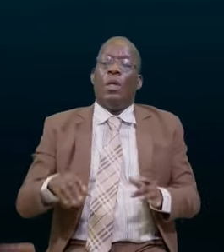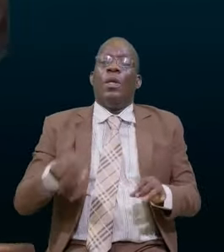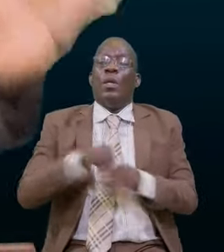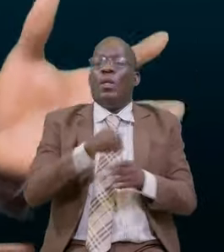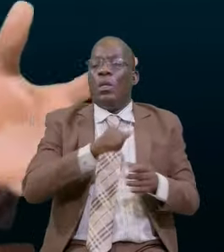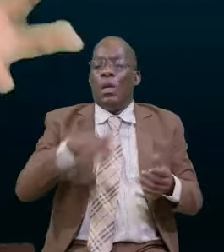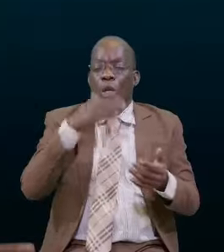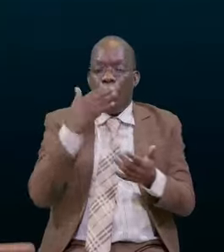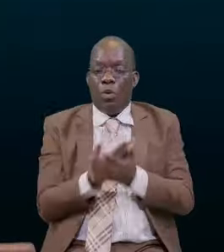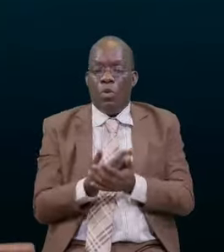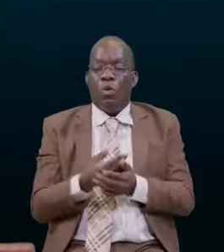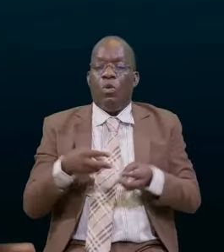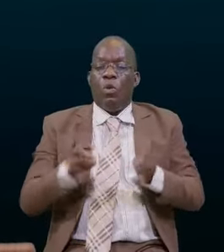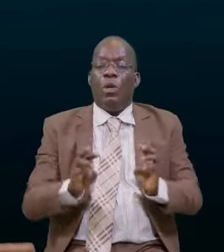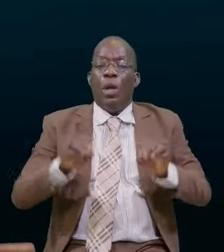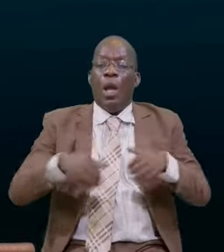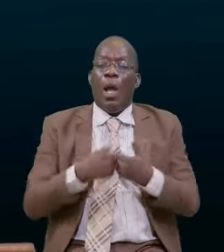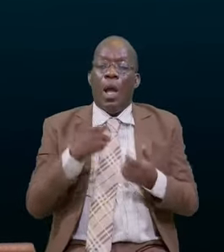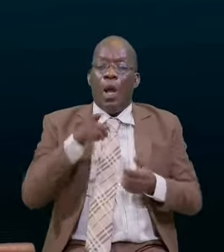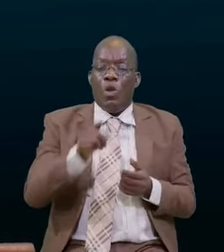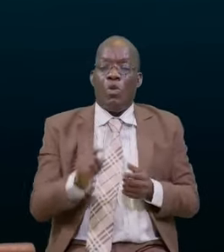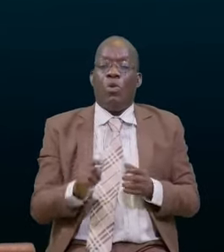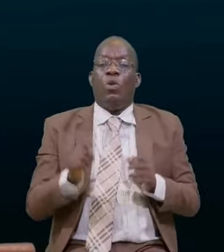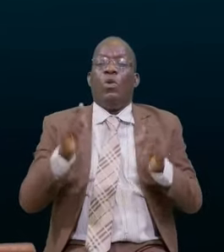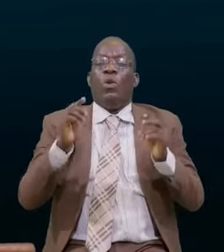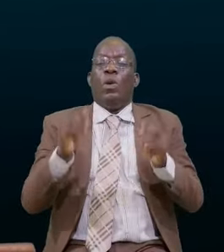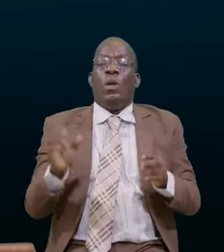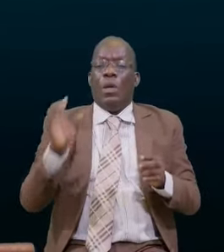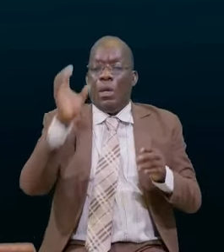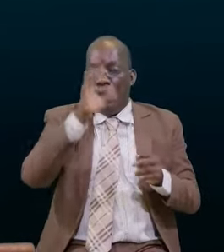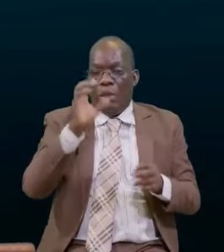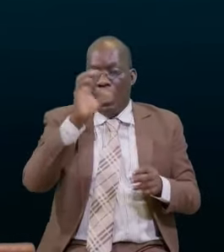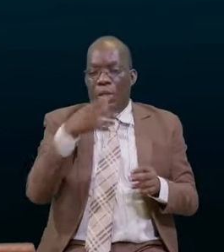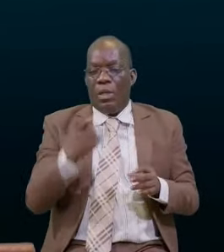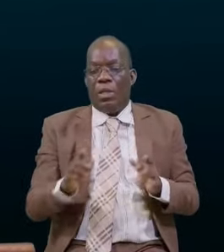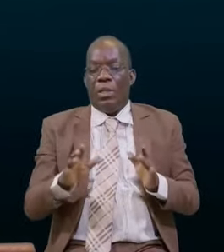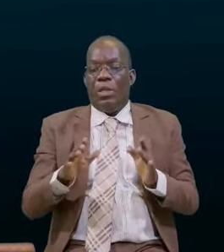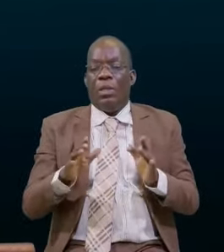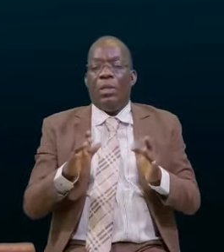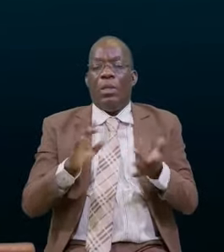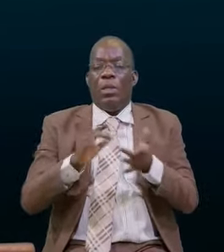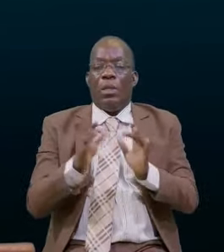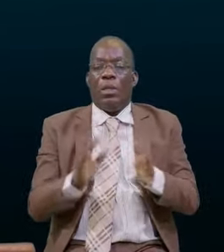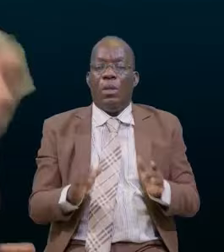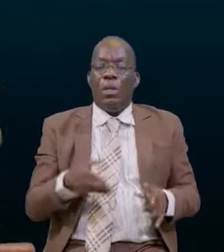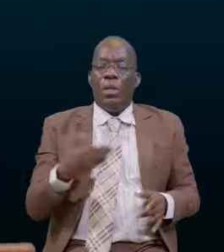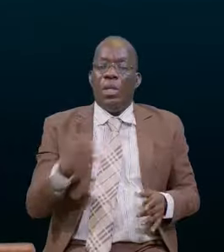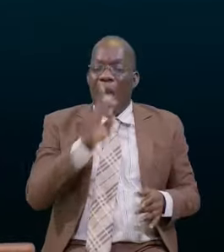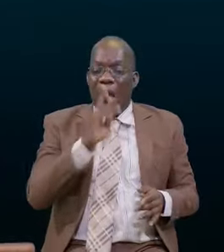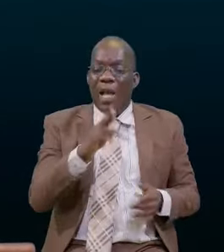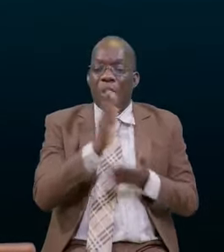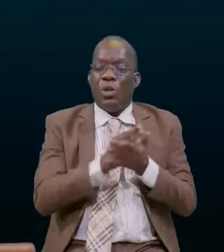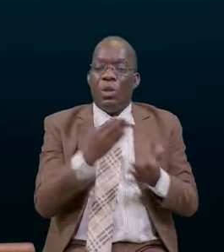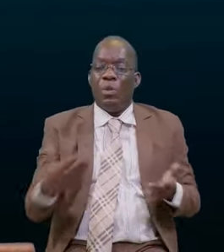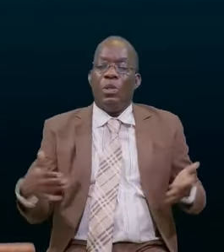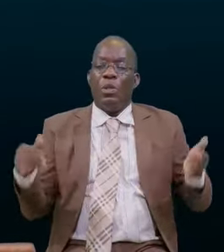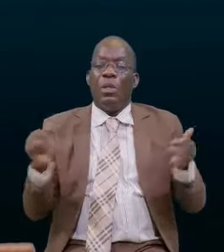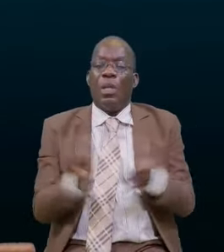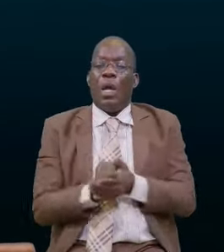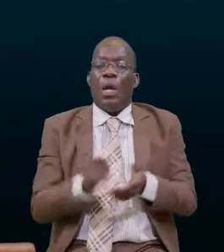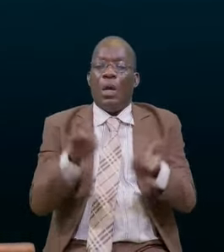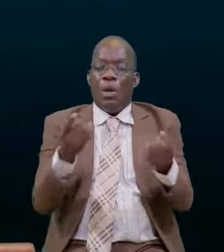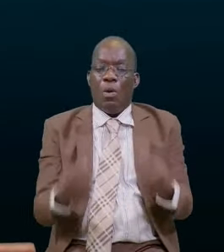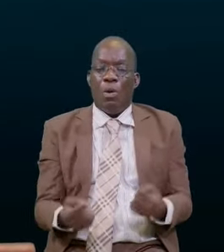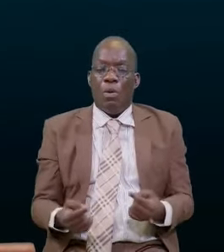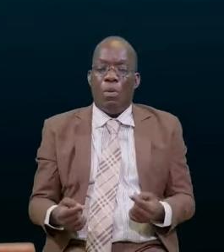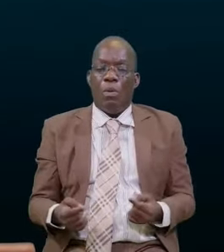into how you browse the things that you want to brows on social media there are some ungodly things that just pop up like that if